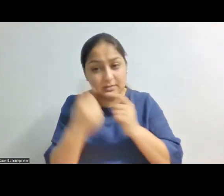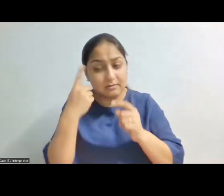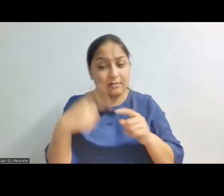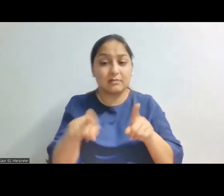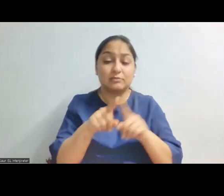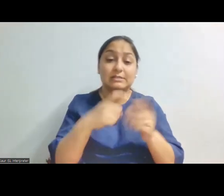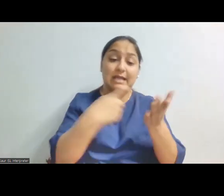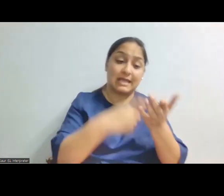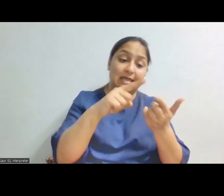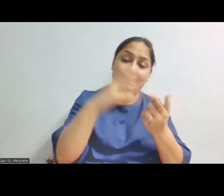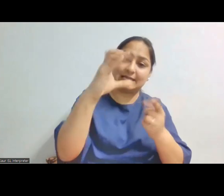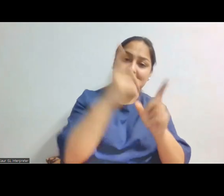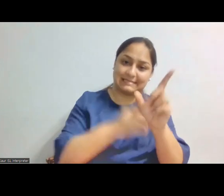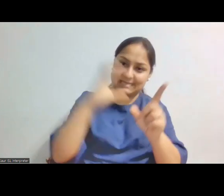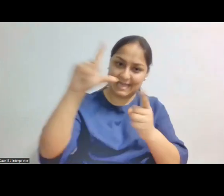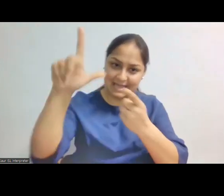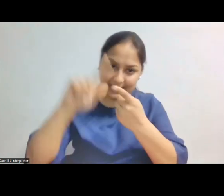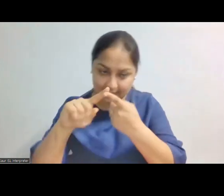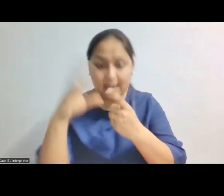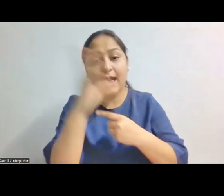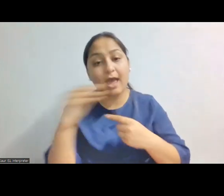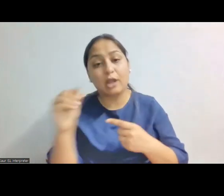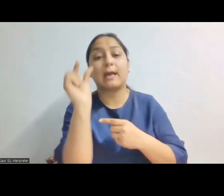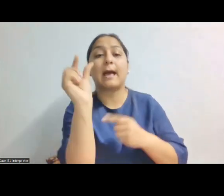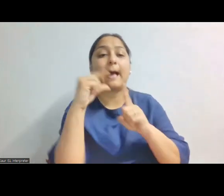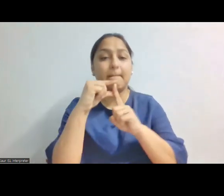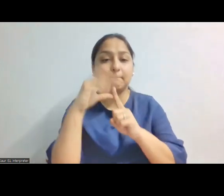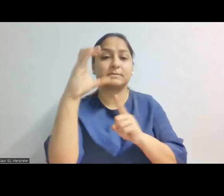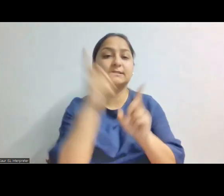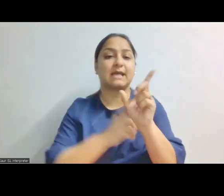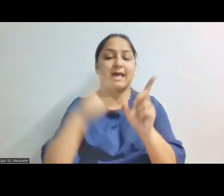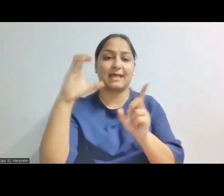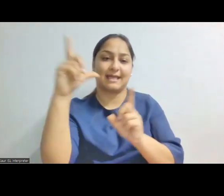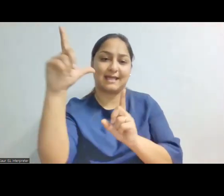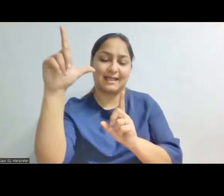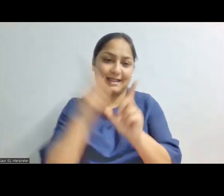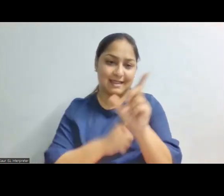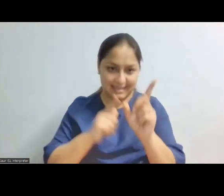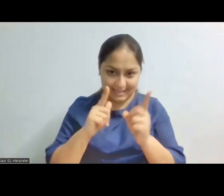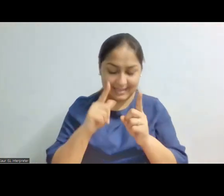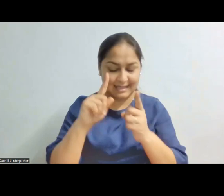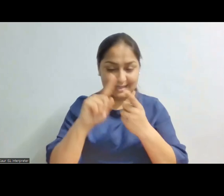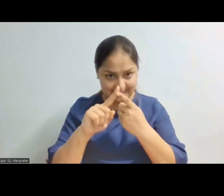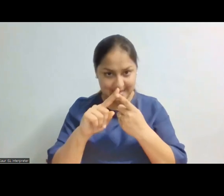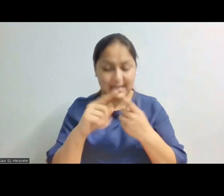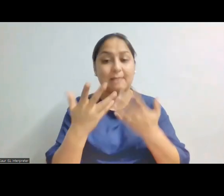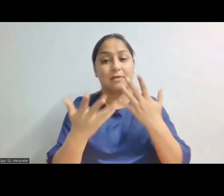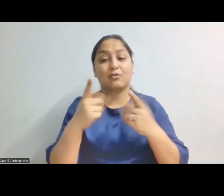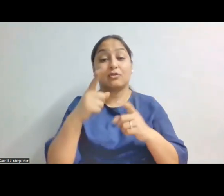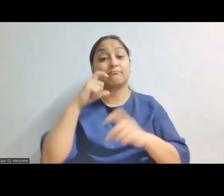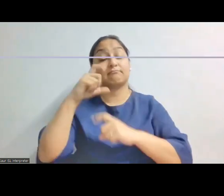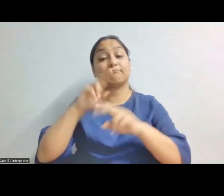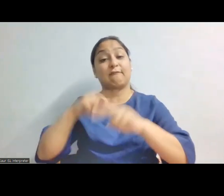recycling and upcycling practices across industries, across sectors, from agri-based industries to the